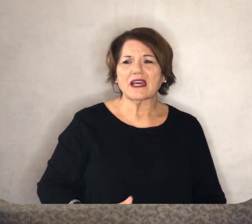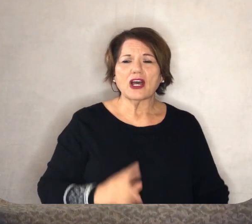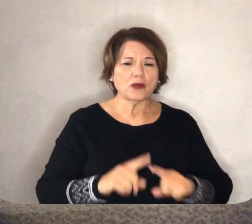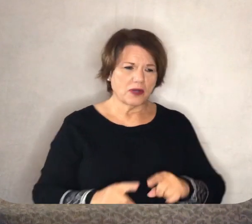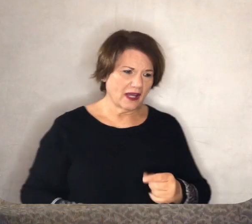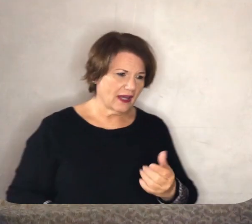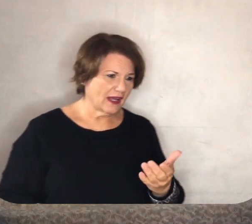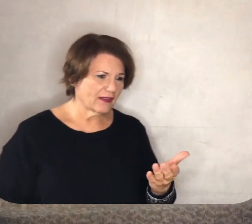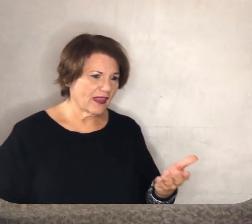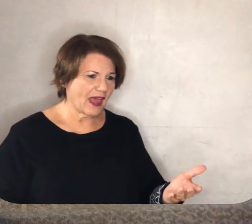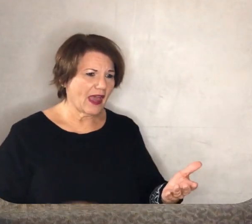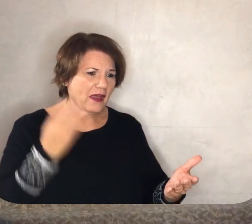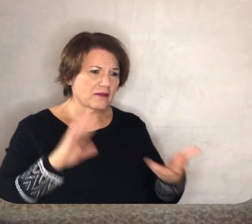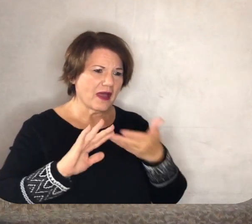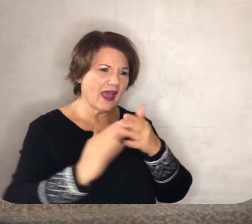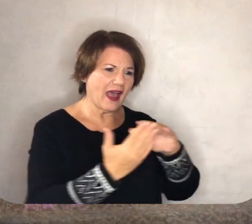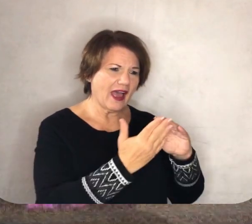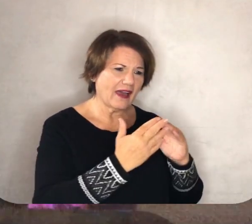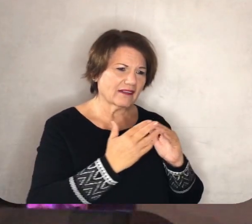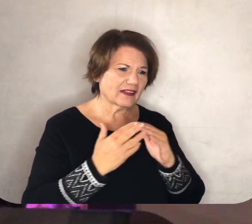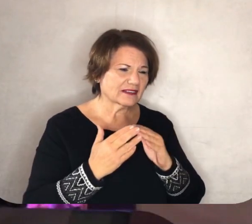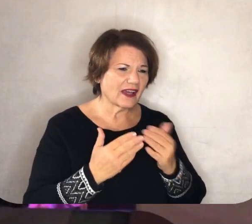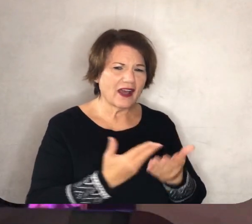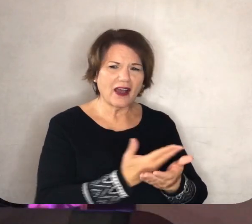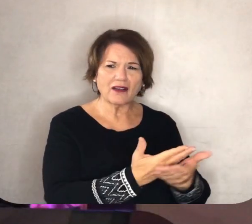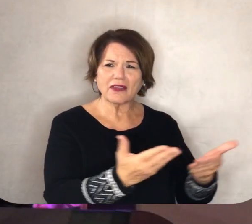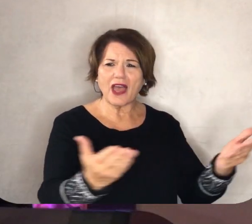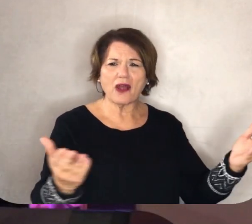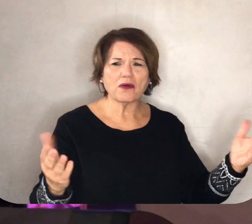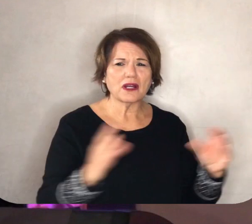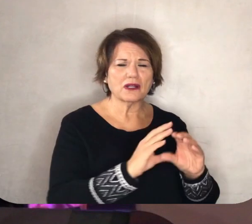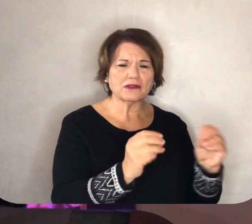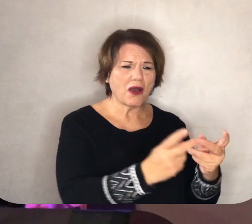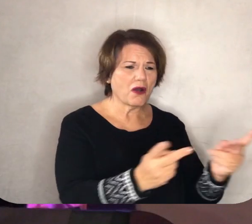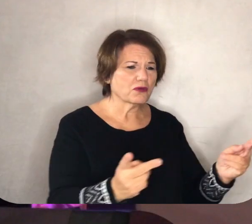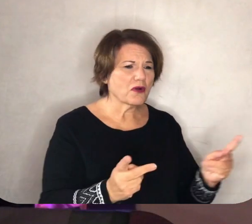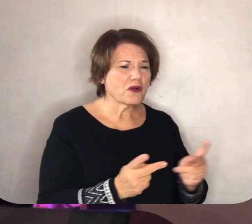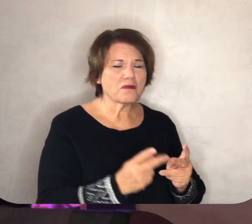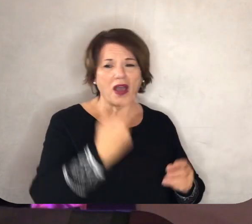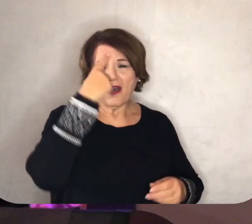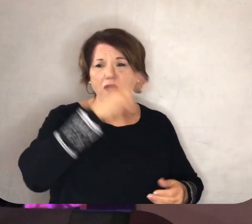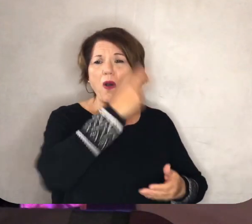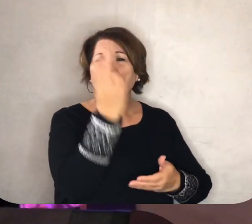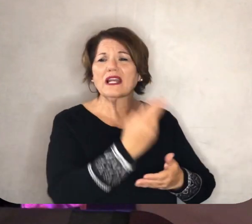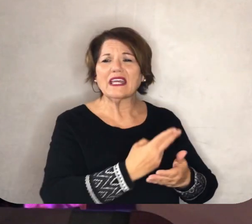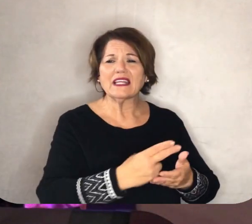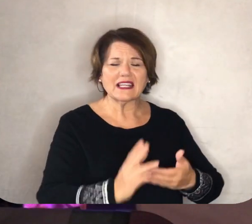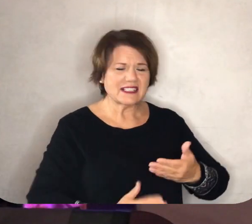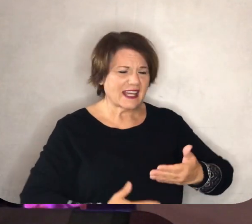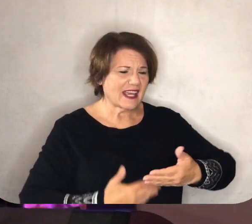But in Bethlehem's home there was found no room for thy holy